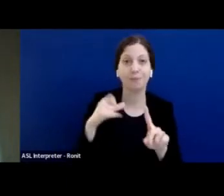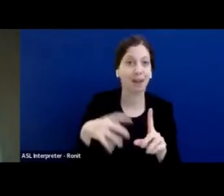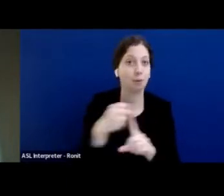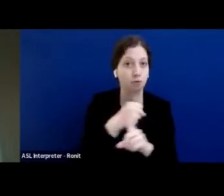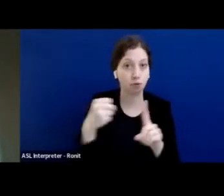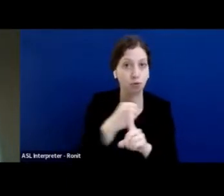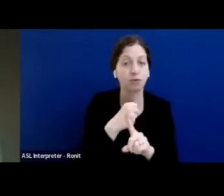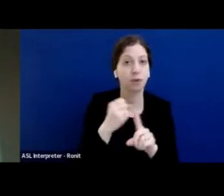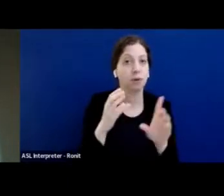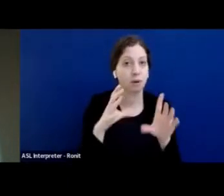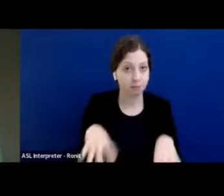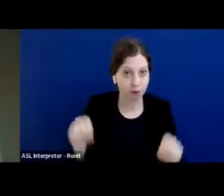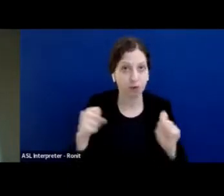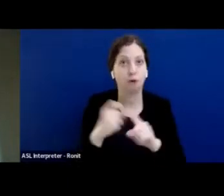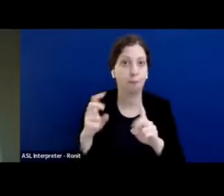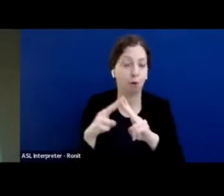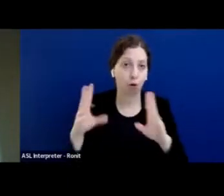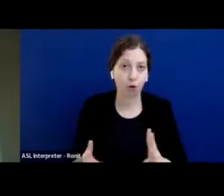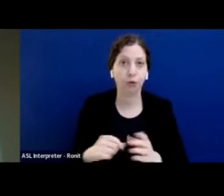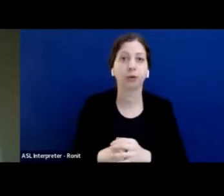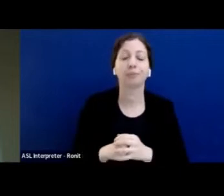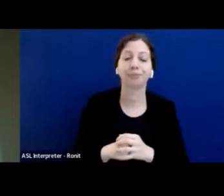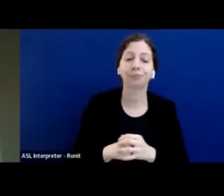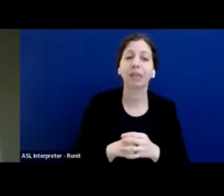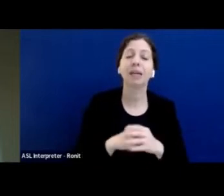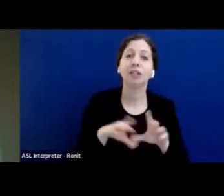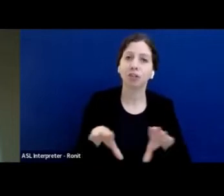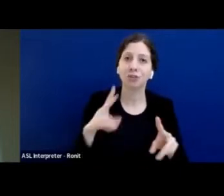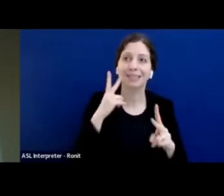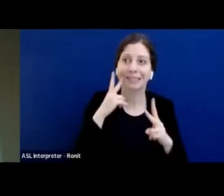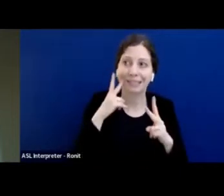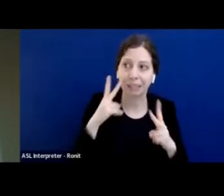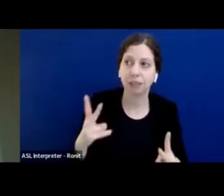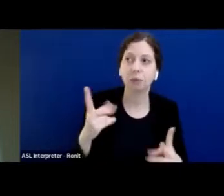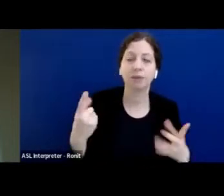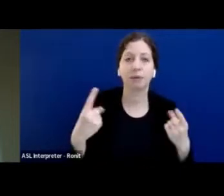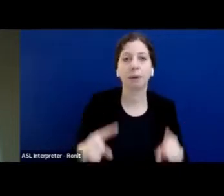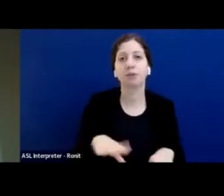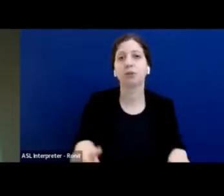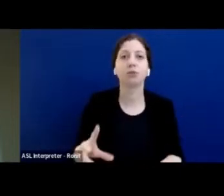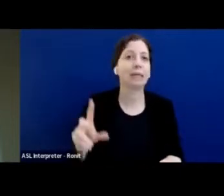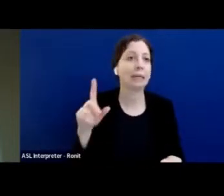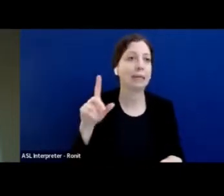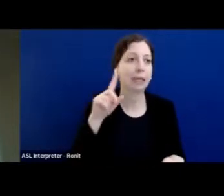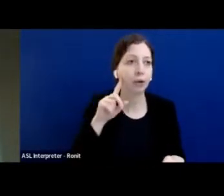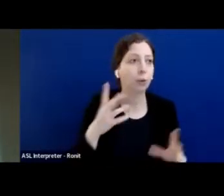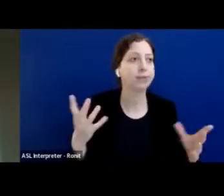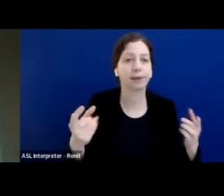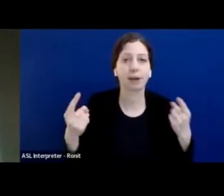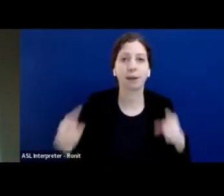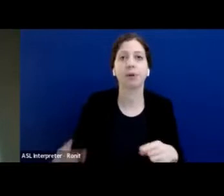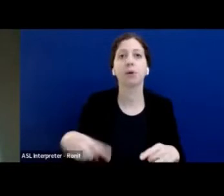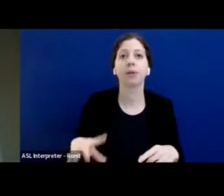was perpetrated by her partner. Children see what's happening. Children hear what's happening. We talk about how